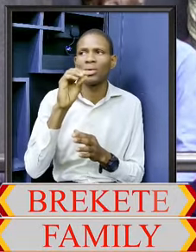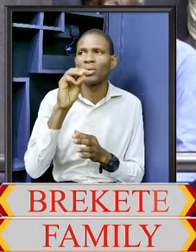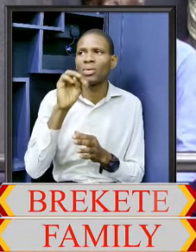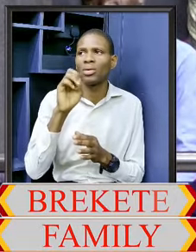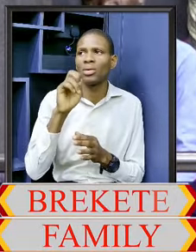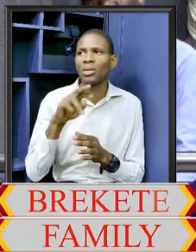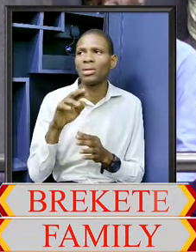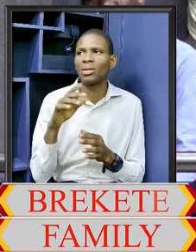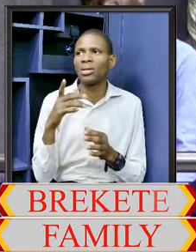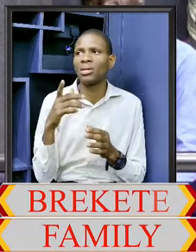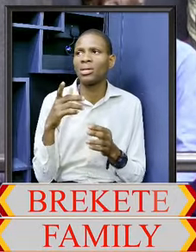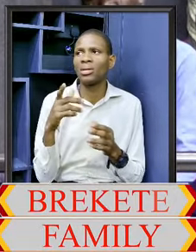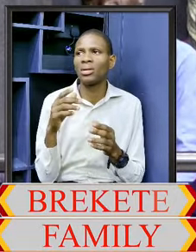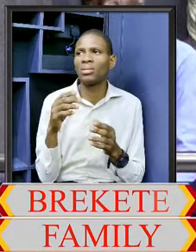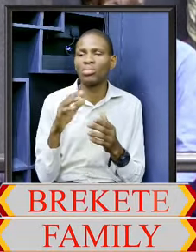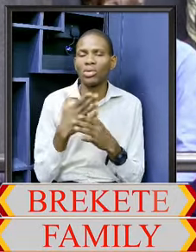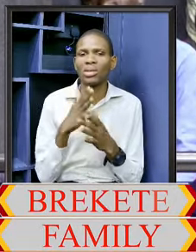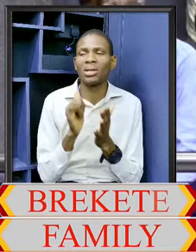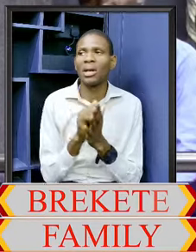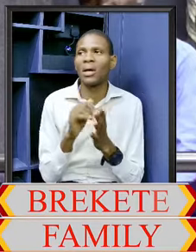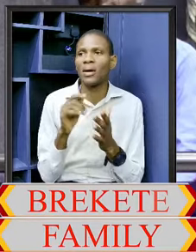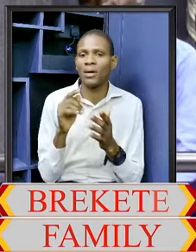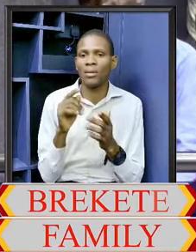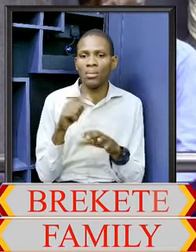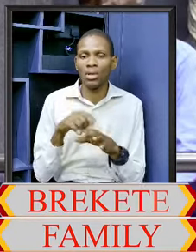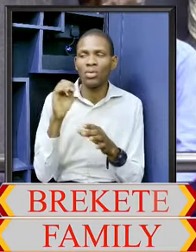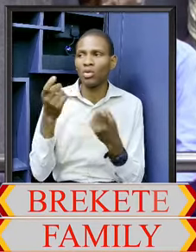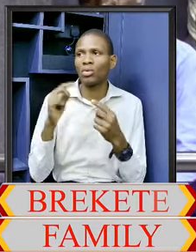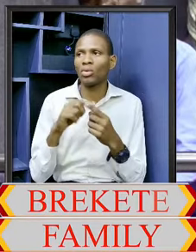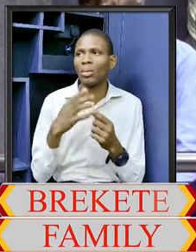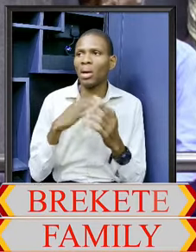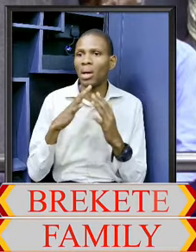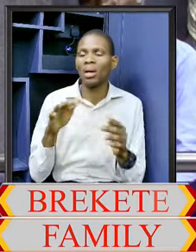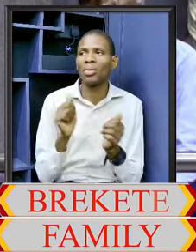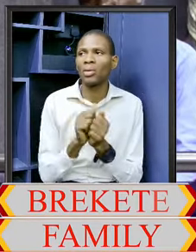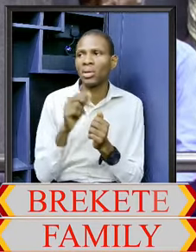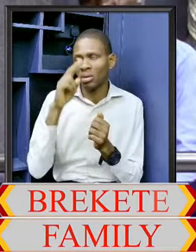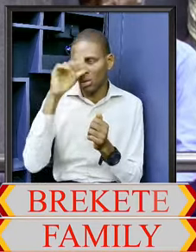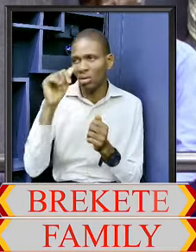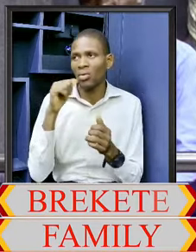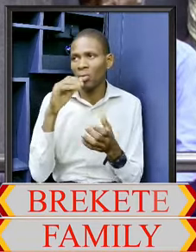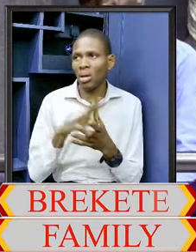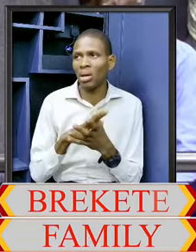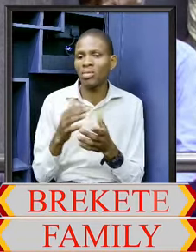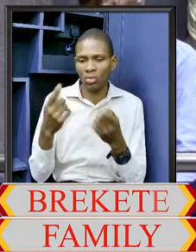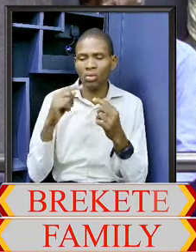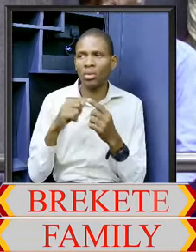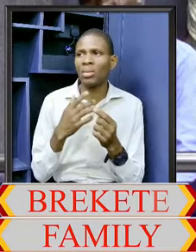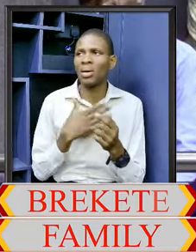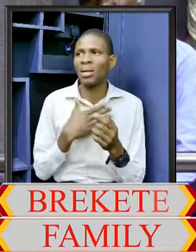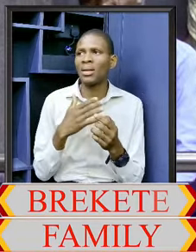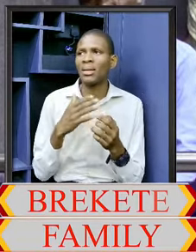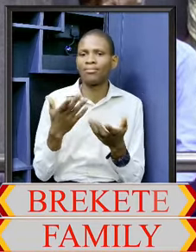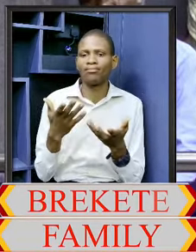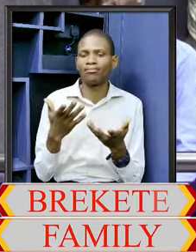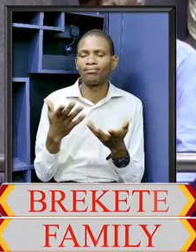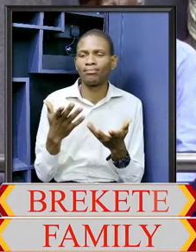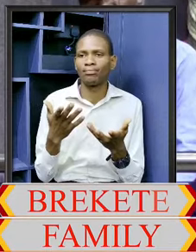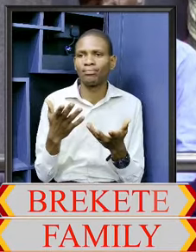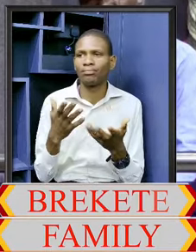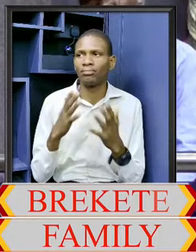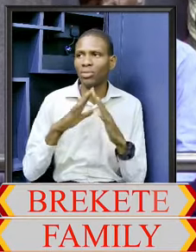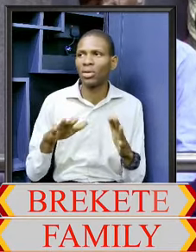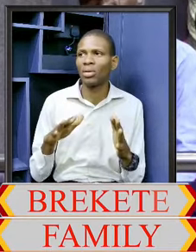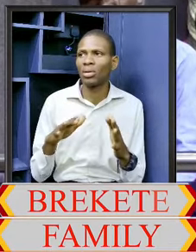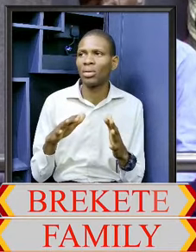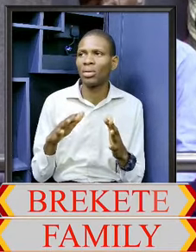the way he did it is that within that period, he normally come to my house with his wife. They'll come to my house, call through my brother, they're